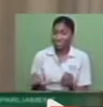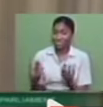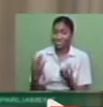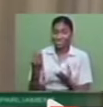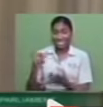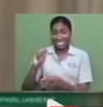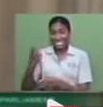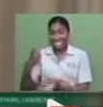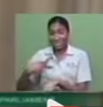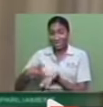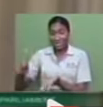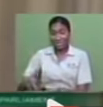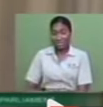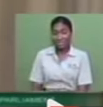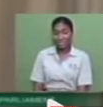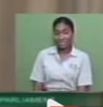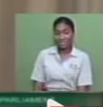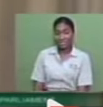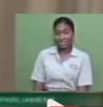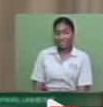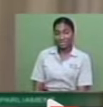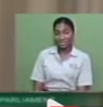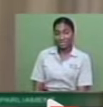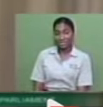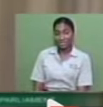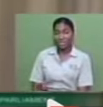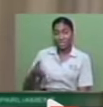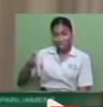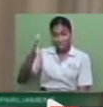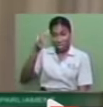Yes, God is great. And I agree with you.